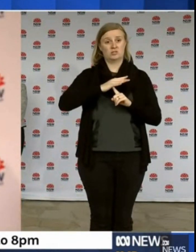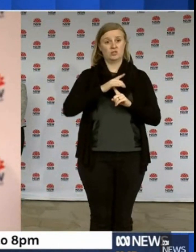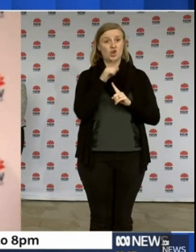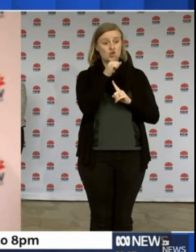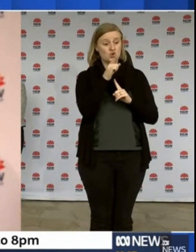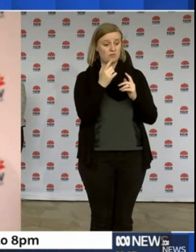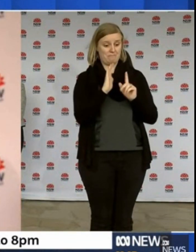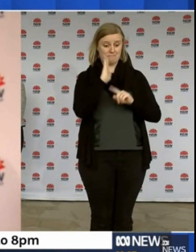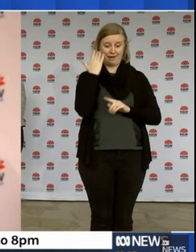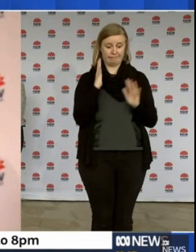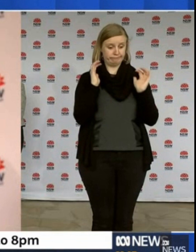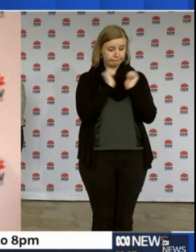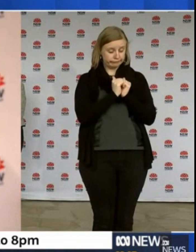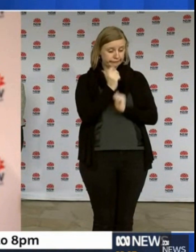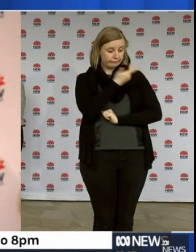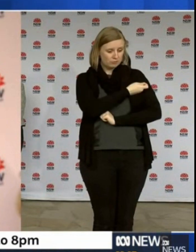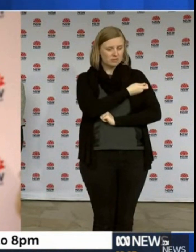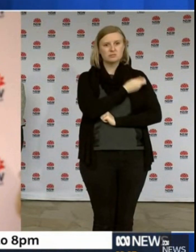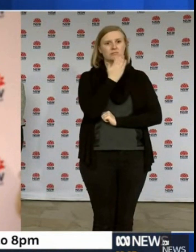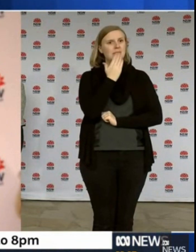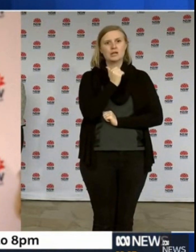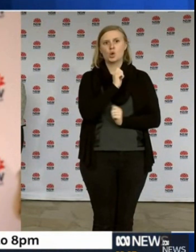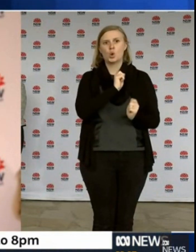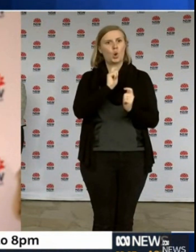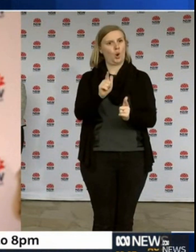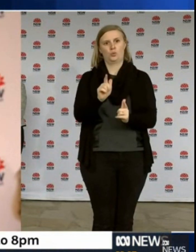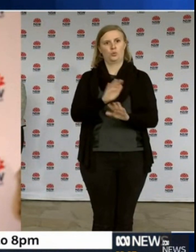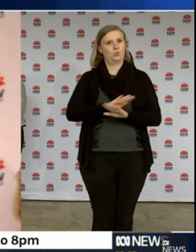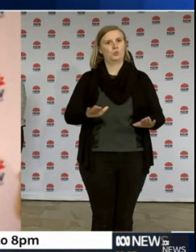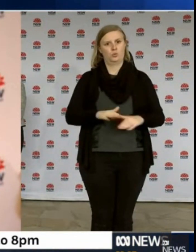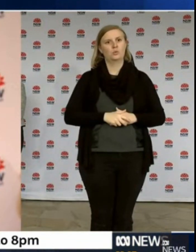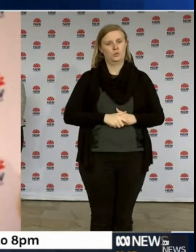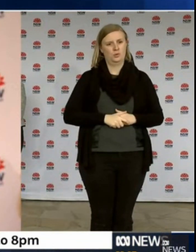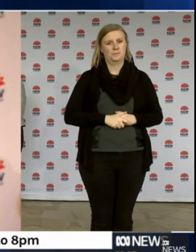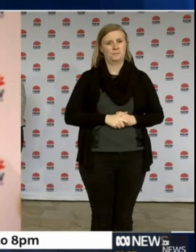have a vaccination appointment, go and get the vaccination.